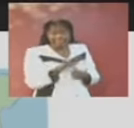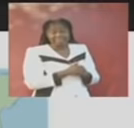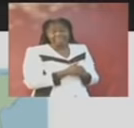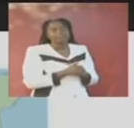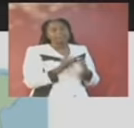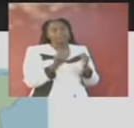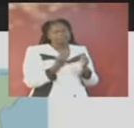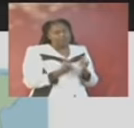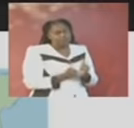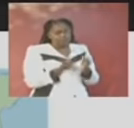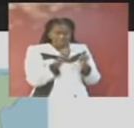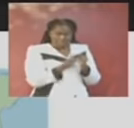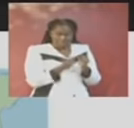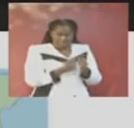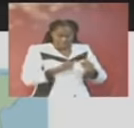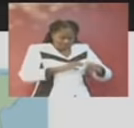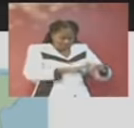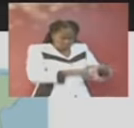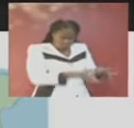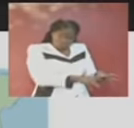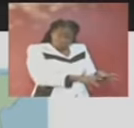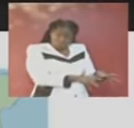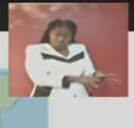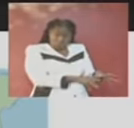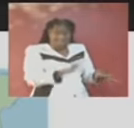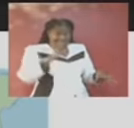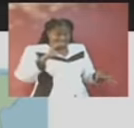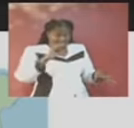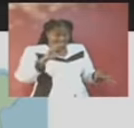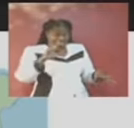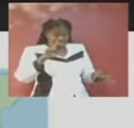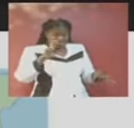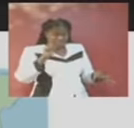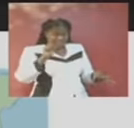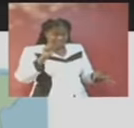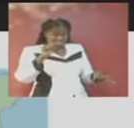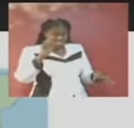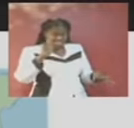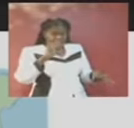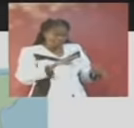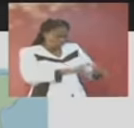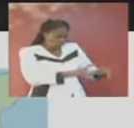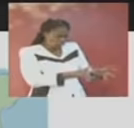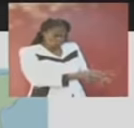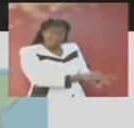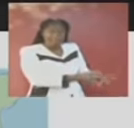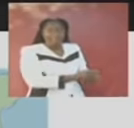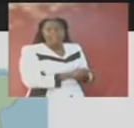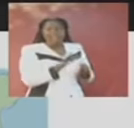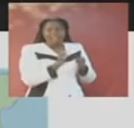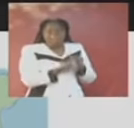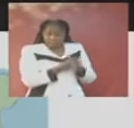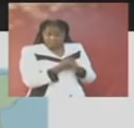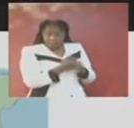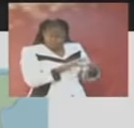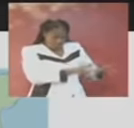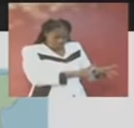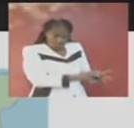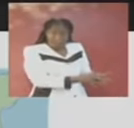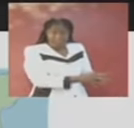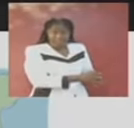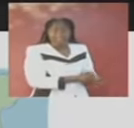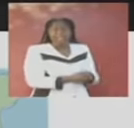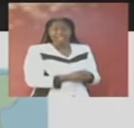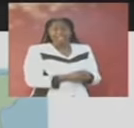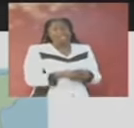within each cluster is extracted, and as we move to the next slide, we'll see that this information identifies not only